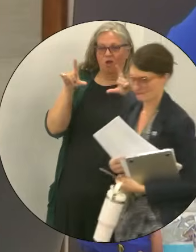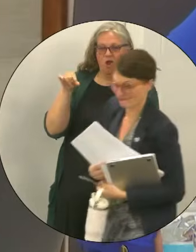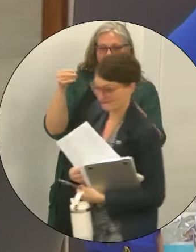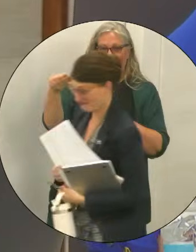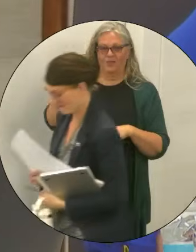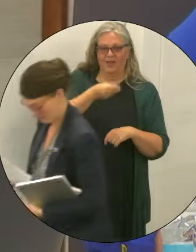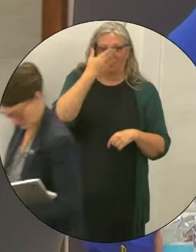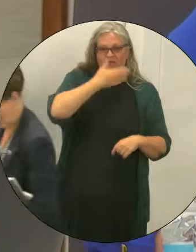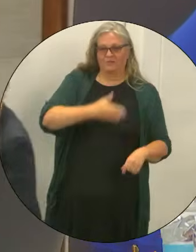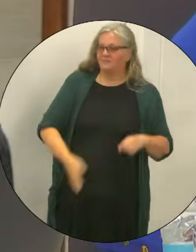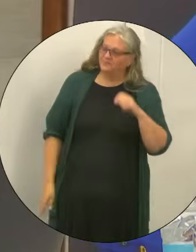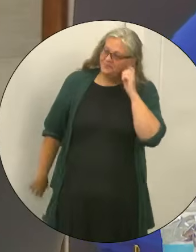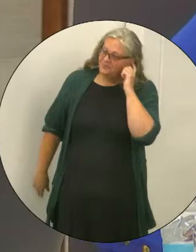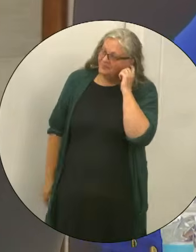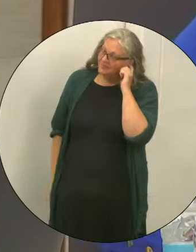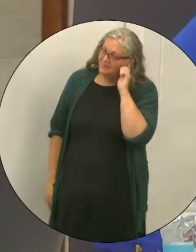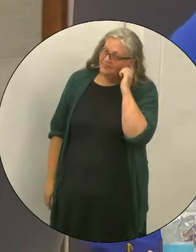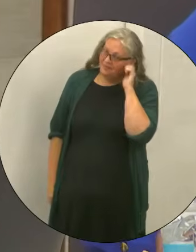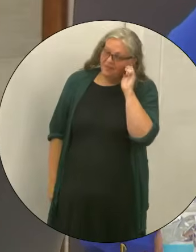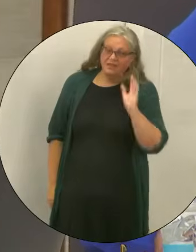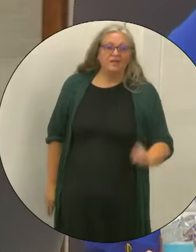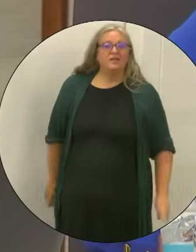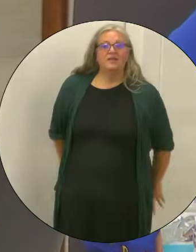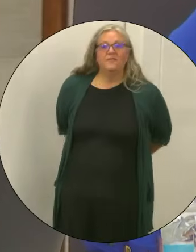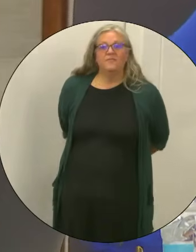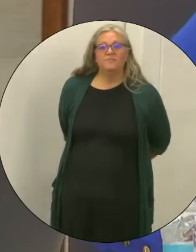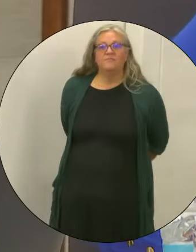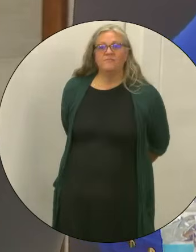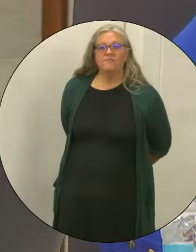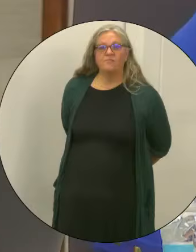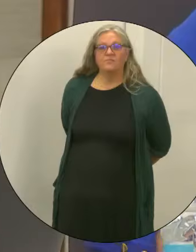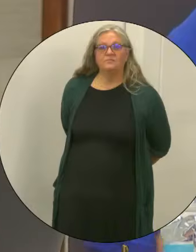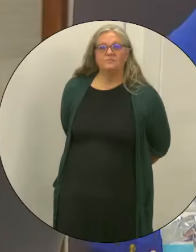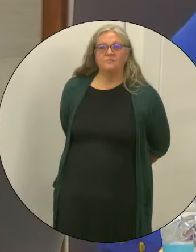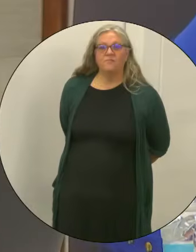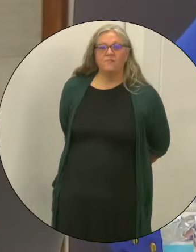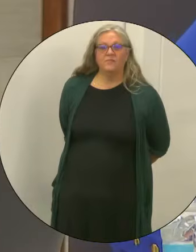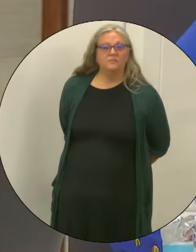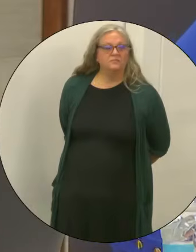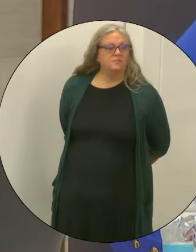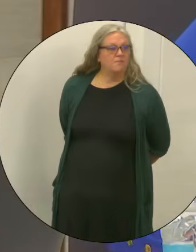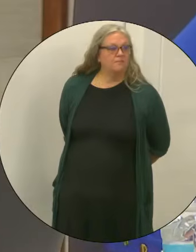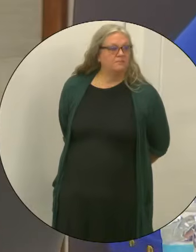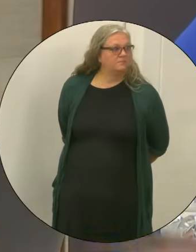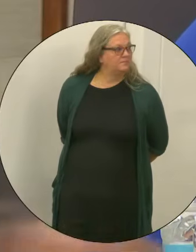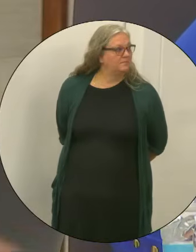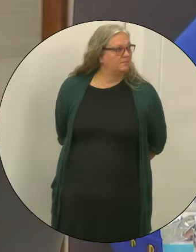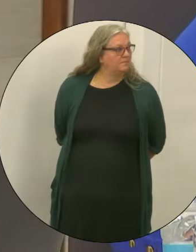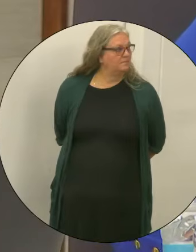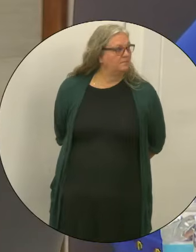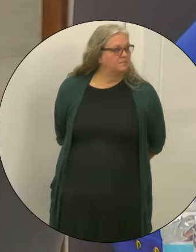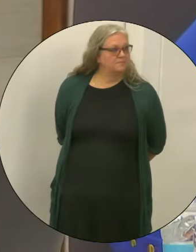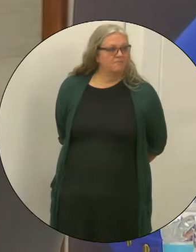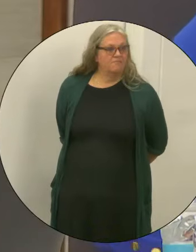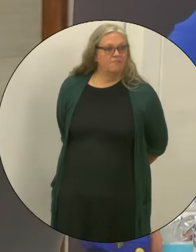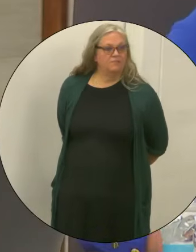forward. I will close that opportunity here shortly. And by shortly, I mean in the next